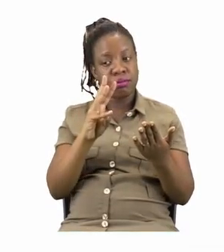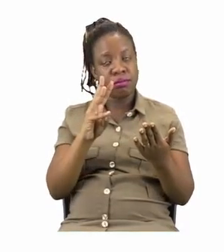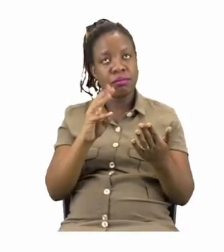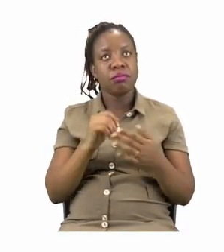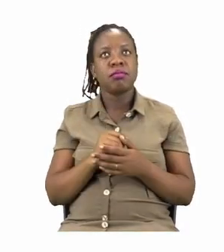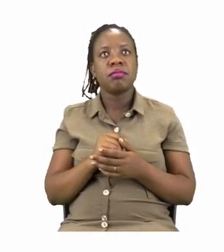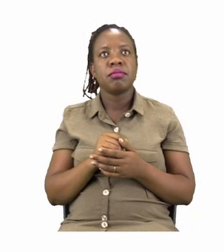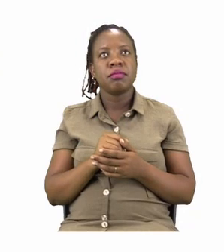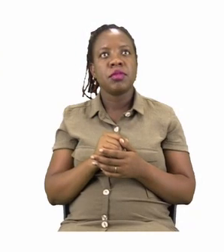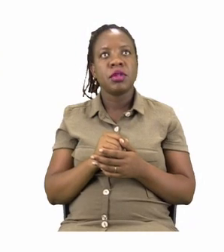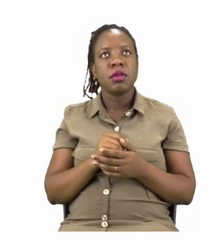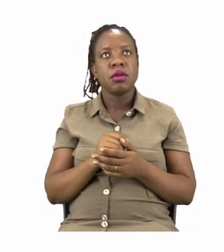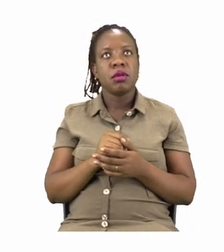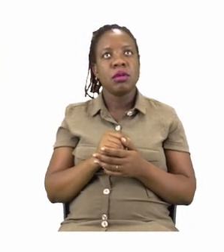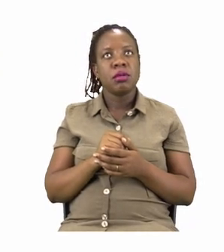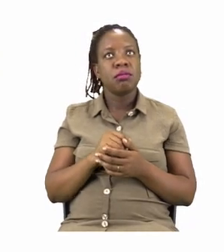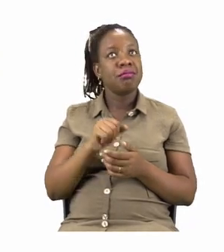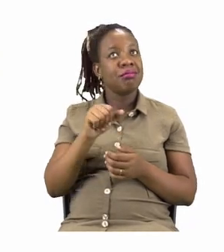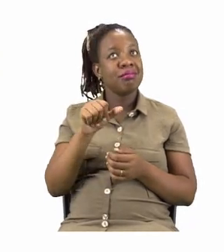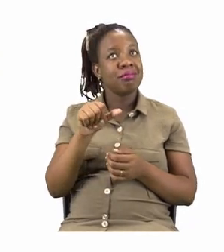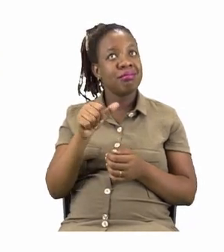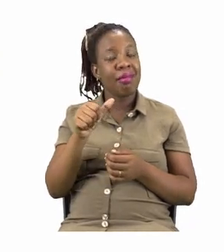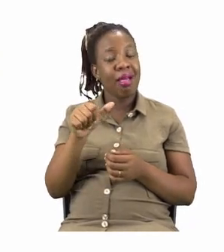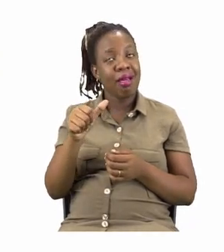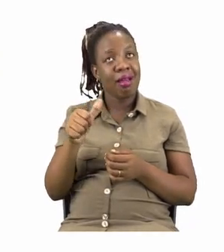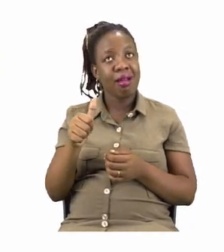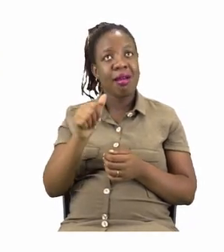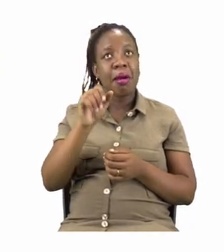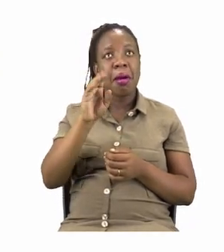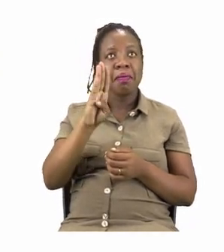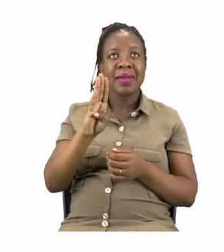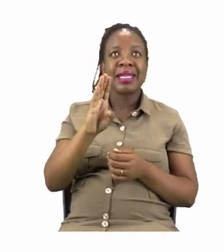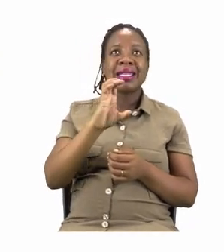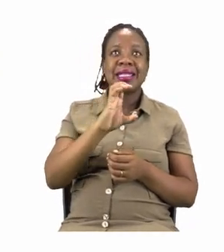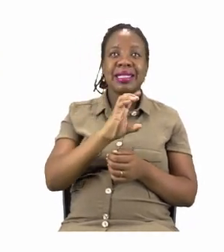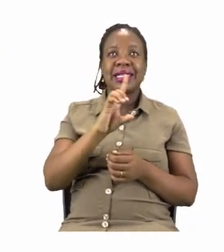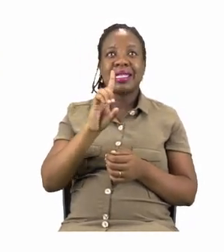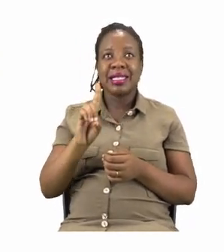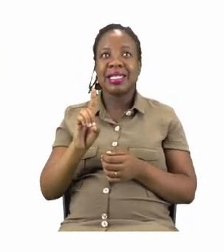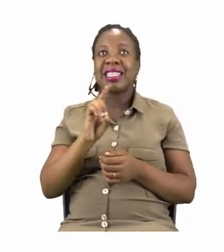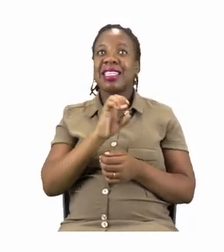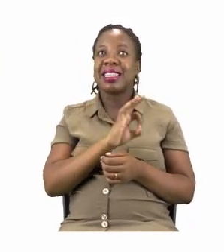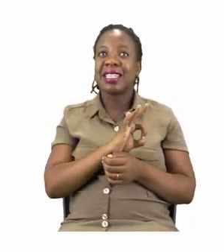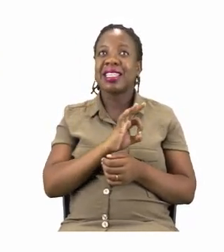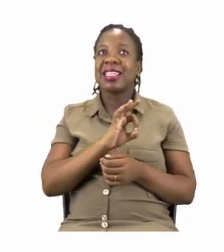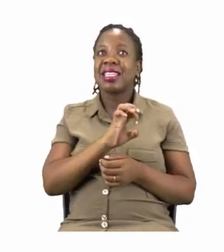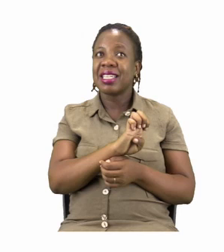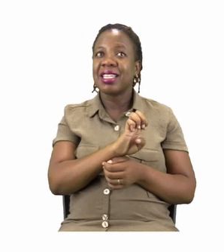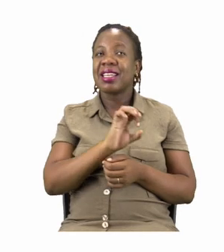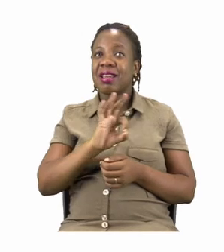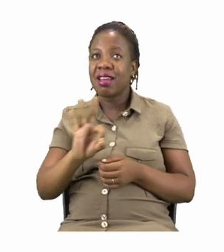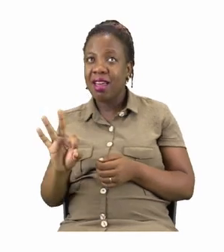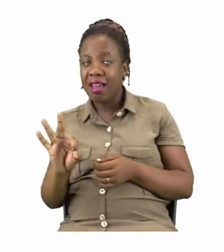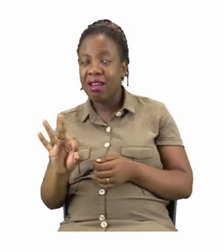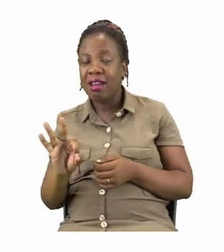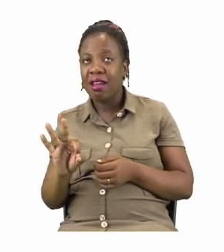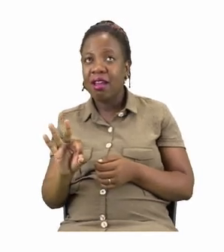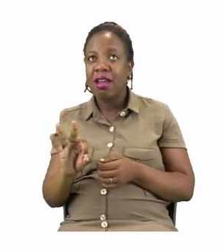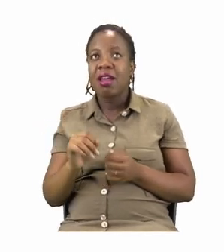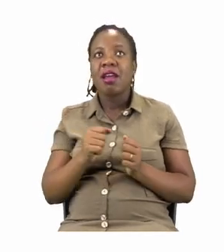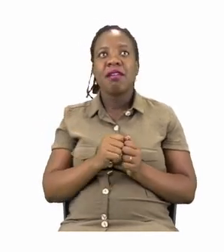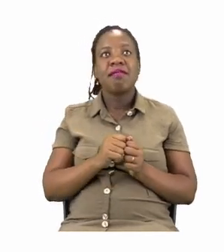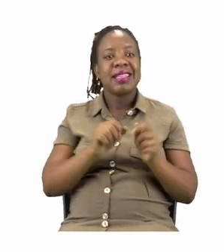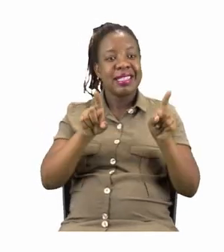other sums are also in the buckets. Now you have to go ahead and double all the